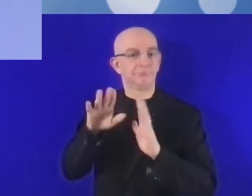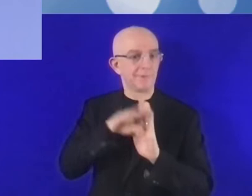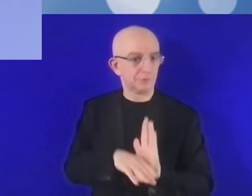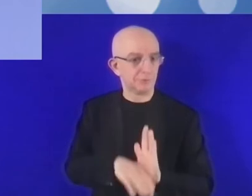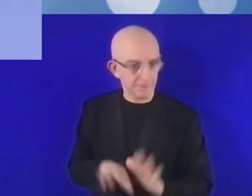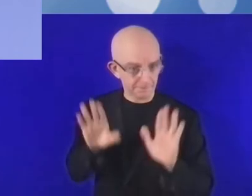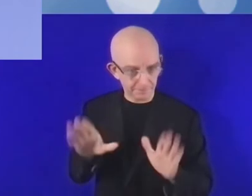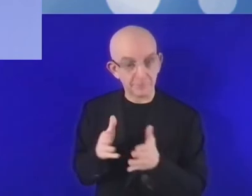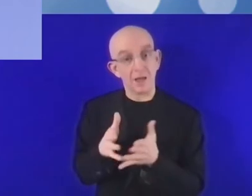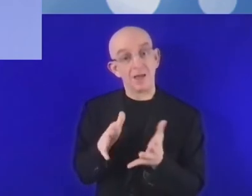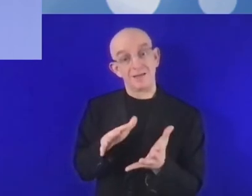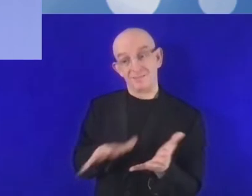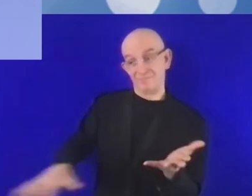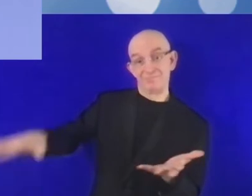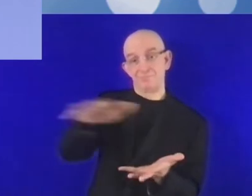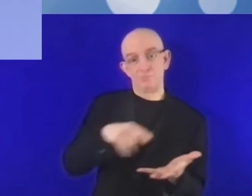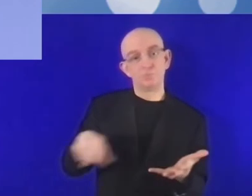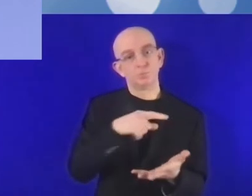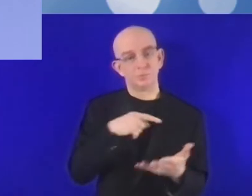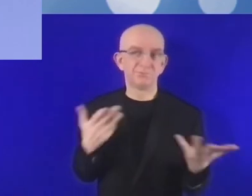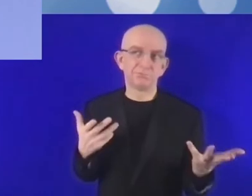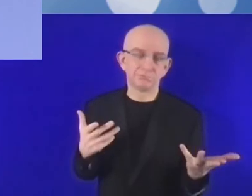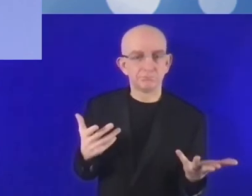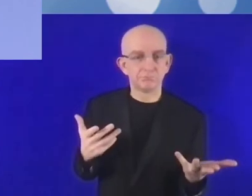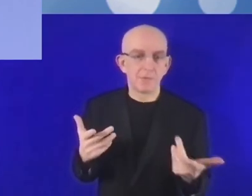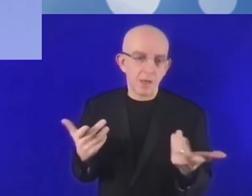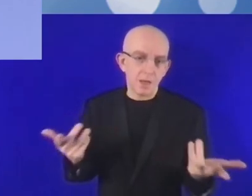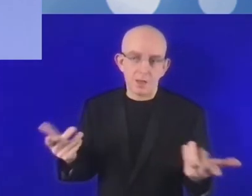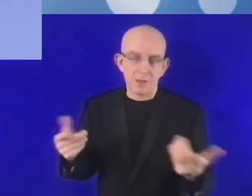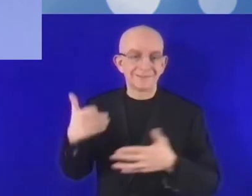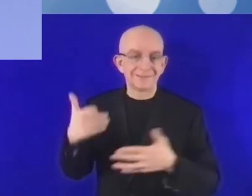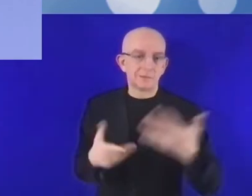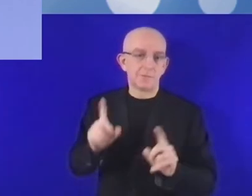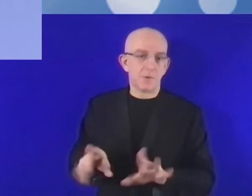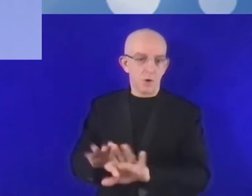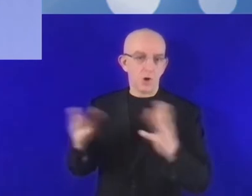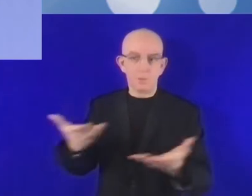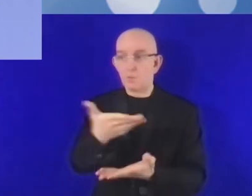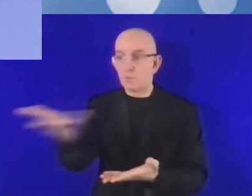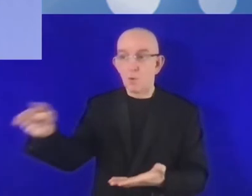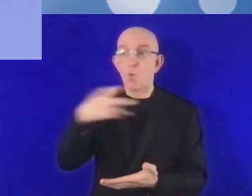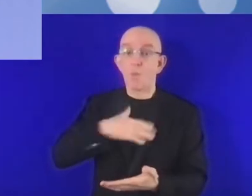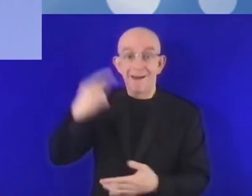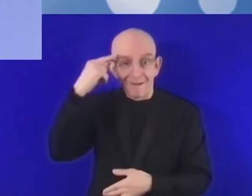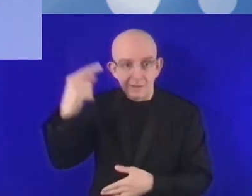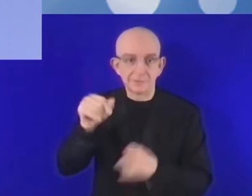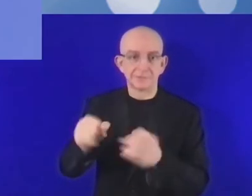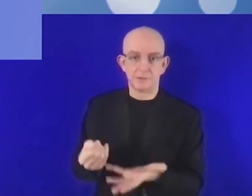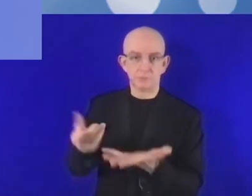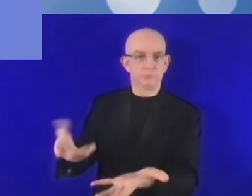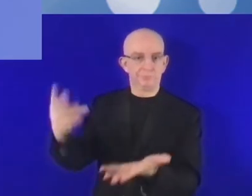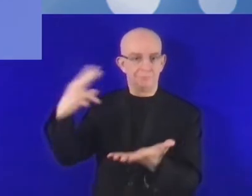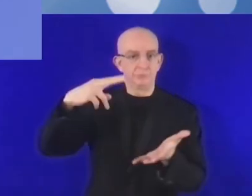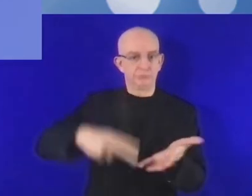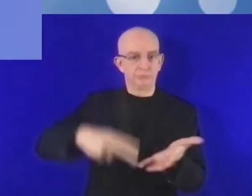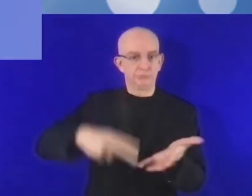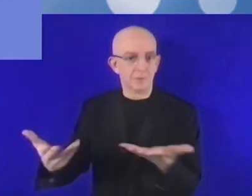it in a very easy way so for the funding this second question should i continue yes yeah just